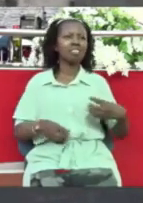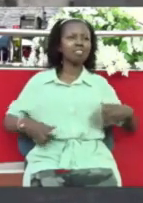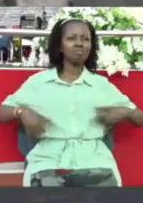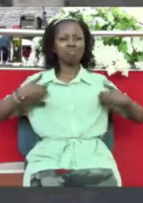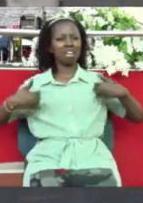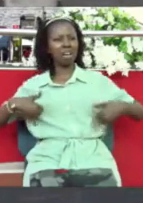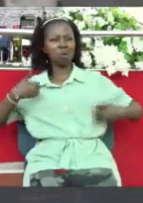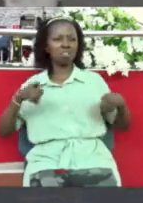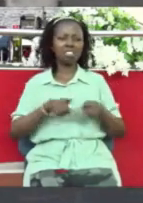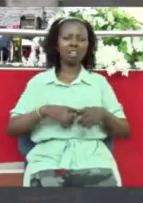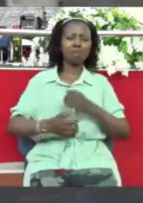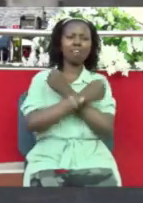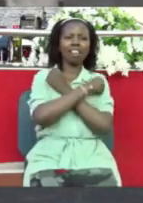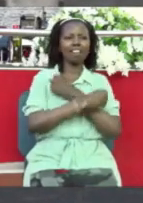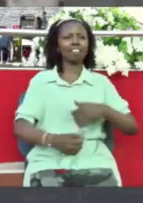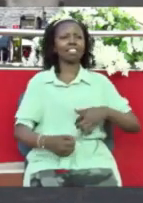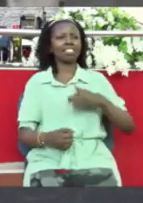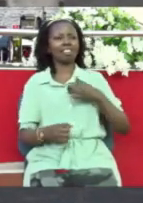kweyeda, kujipenda.